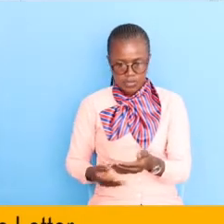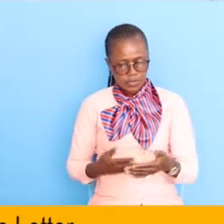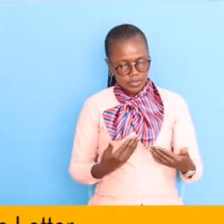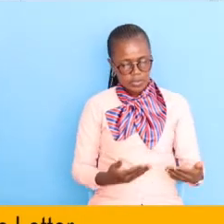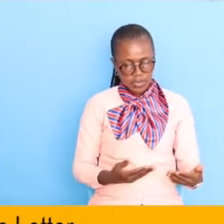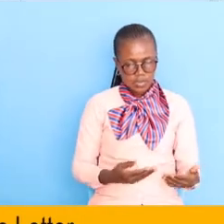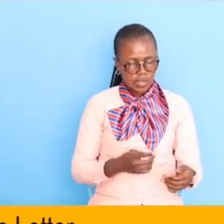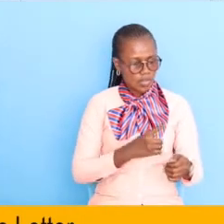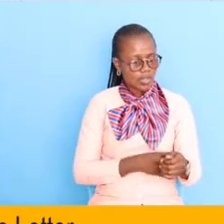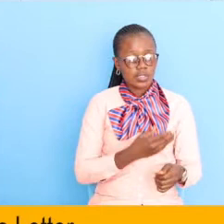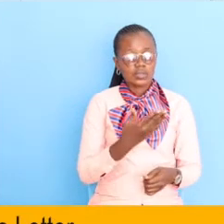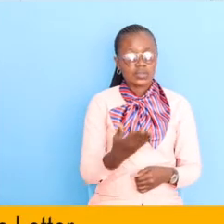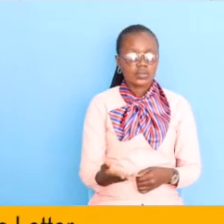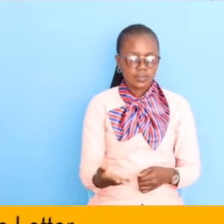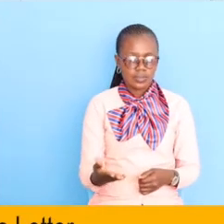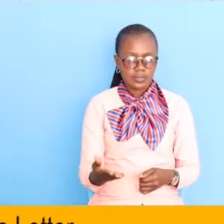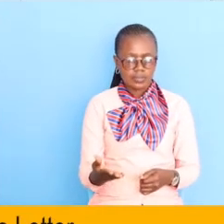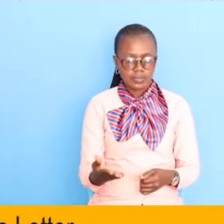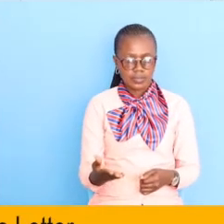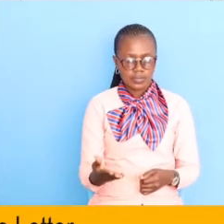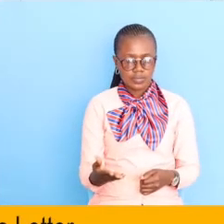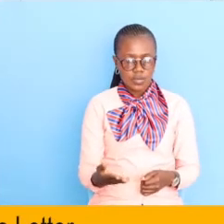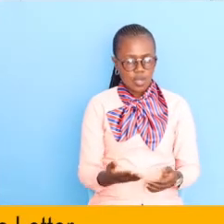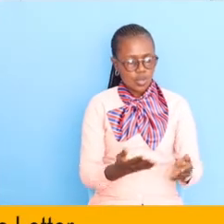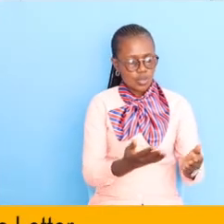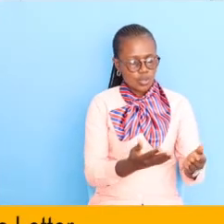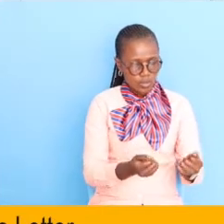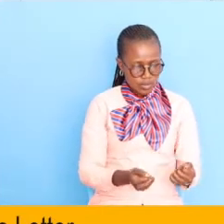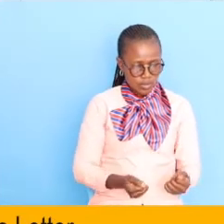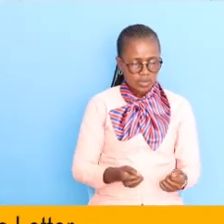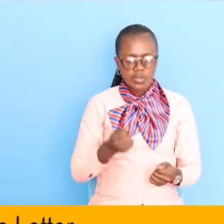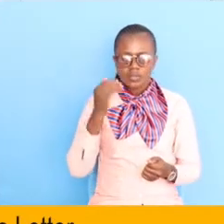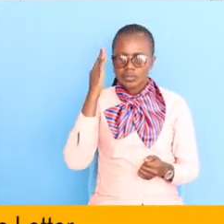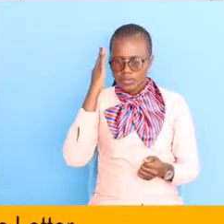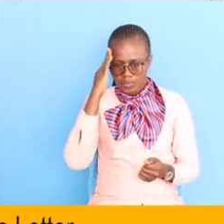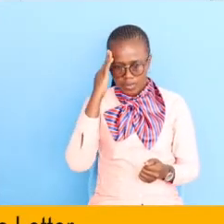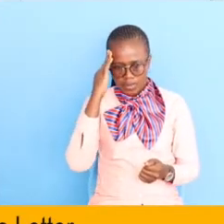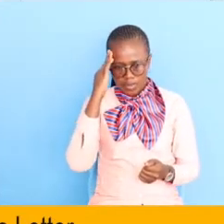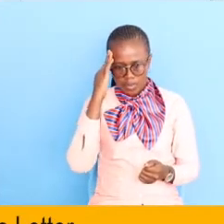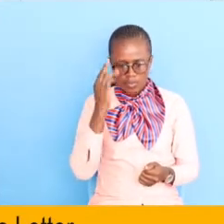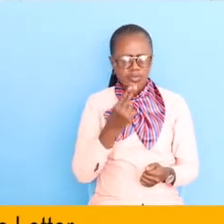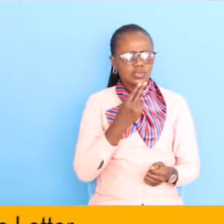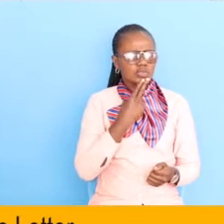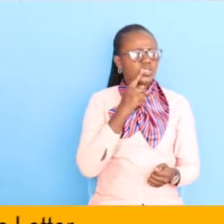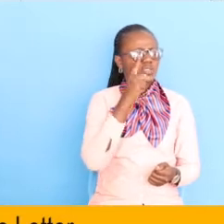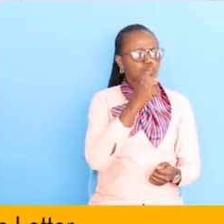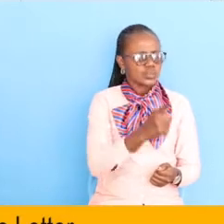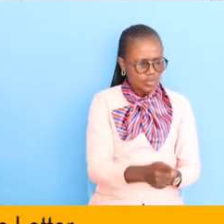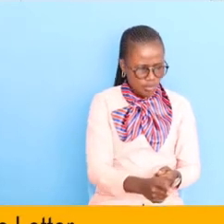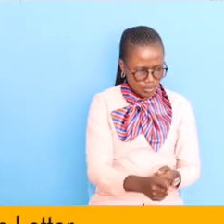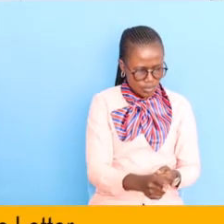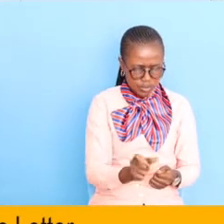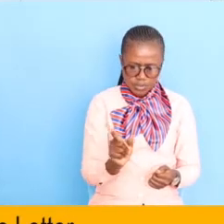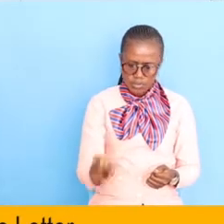times, you can either be in a position to know who is this person that I'm writing this letter to, and